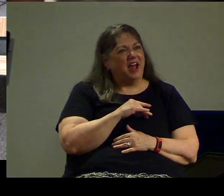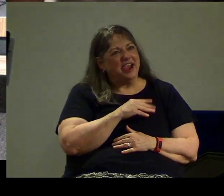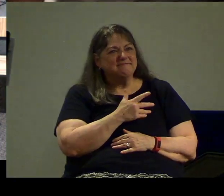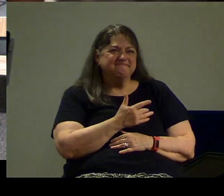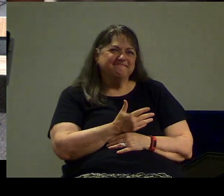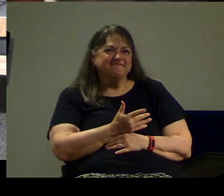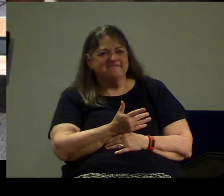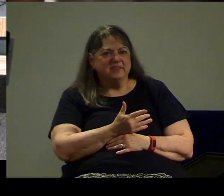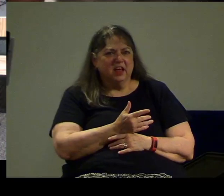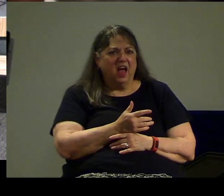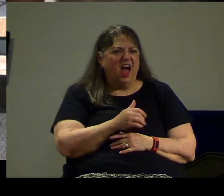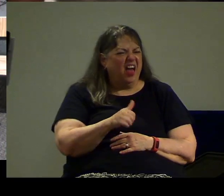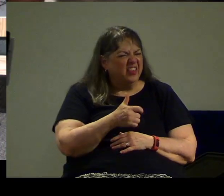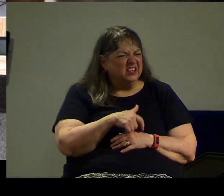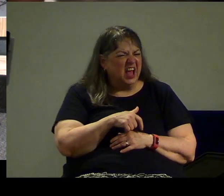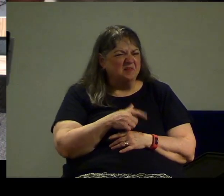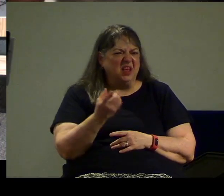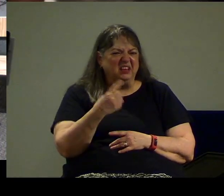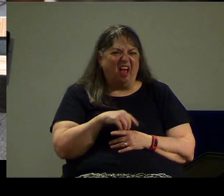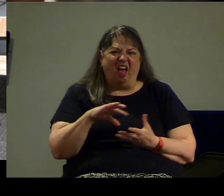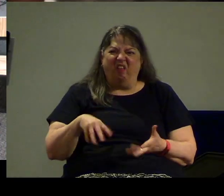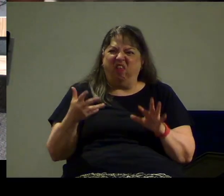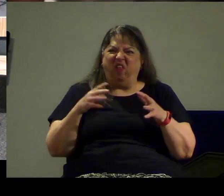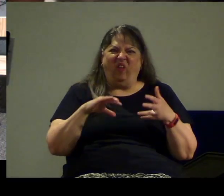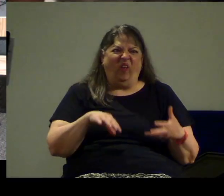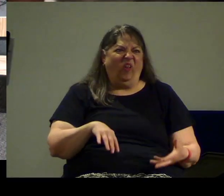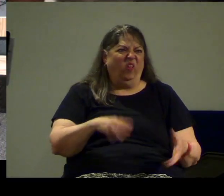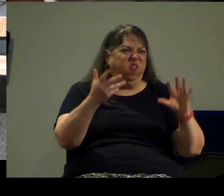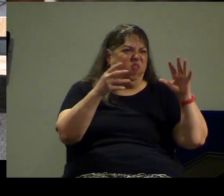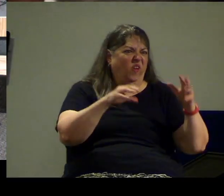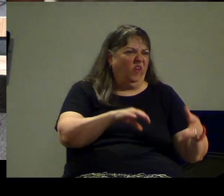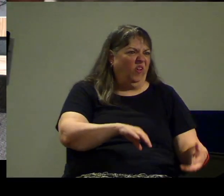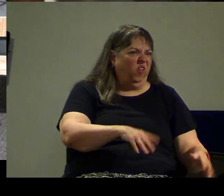what else can go wrong? What else can go wrong?